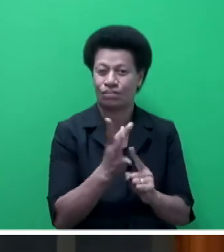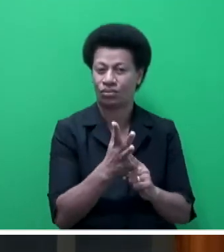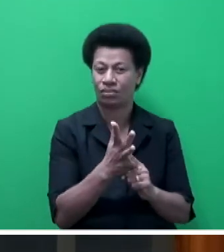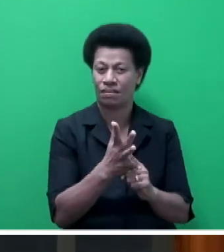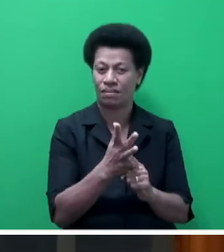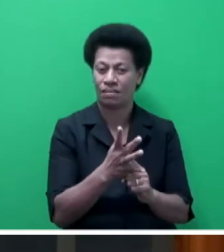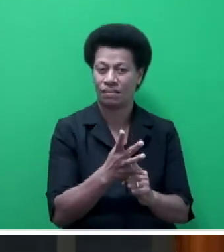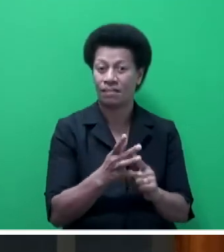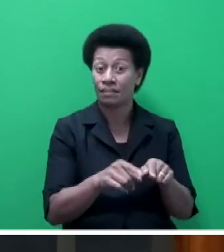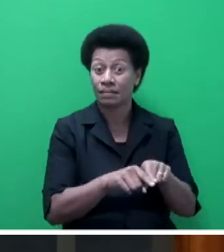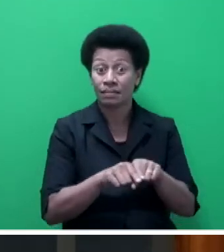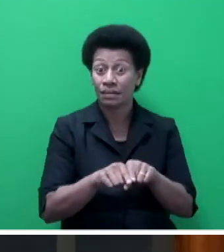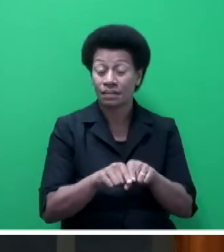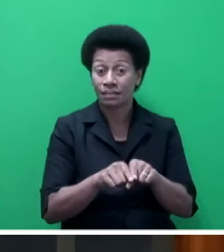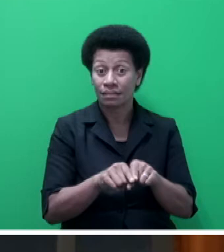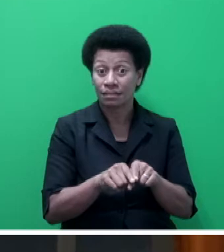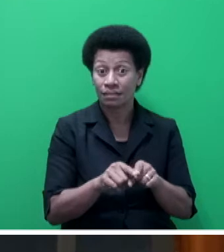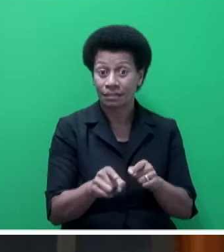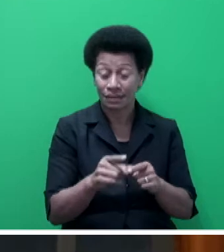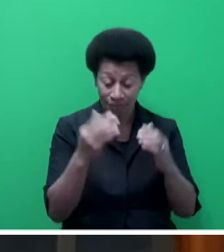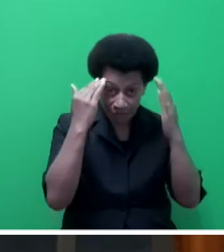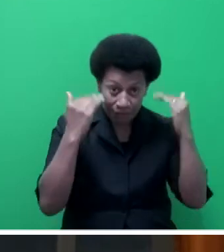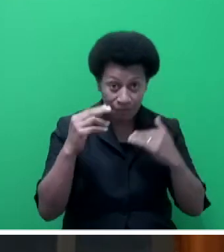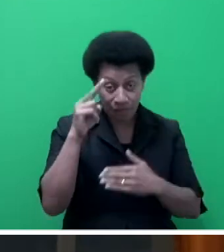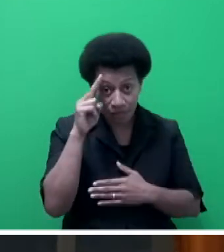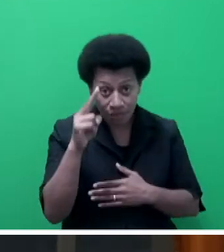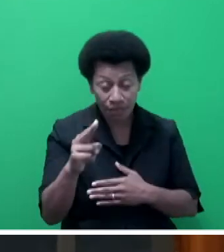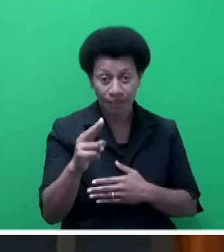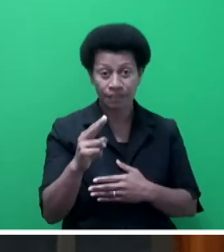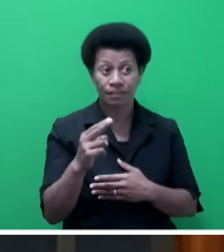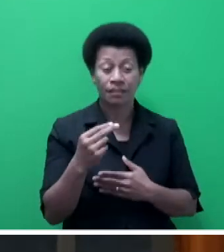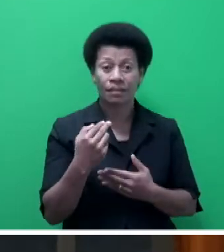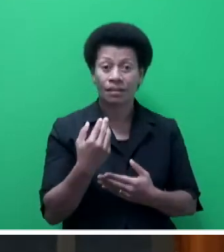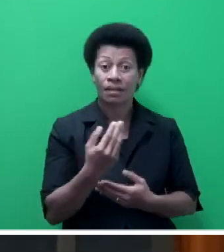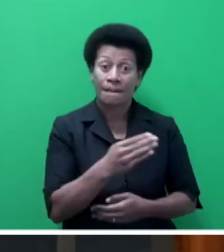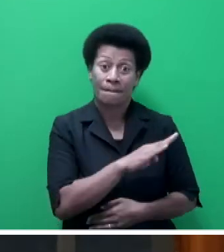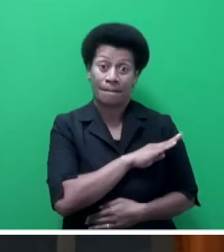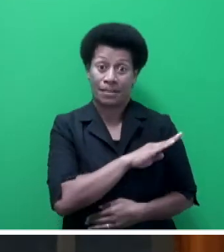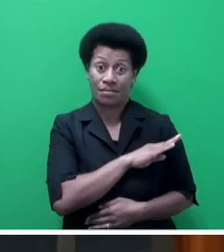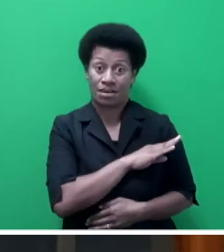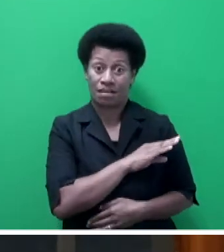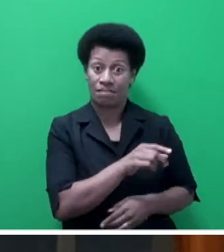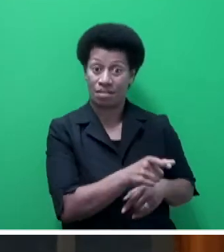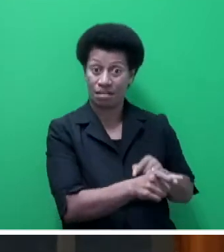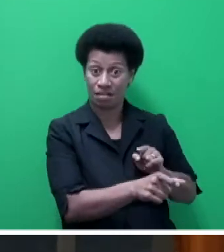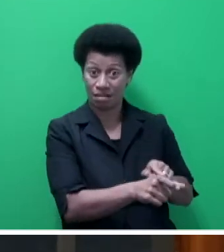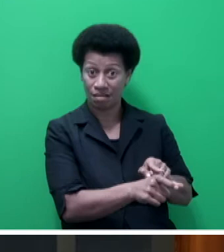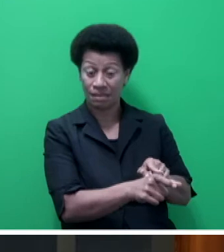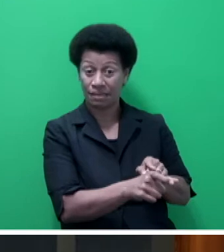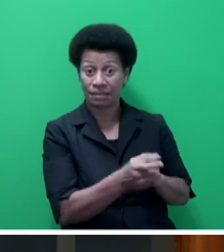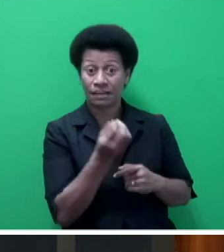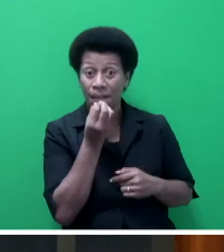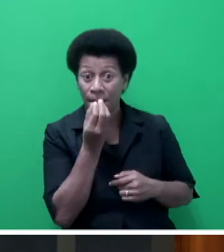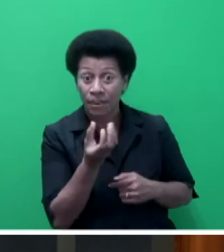fact, Mr. Speaker, say, the Honourable Prime Minister's full speech paved the way towards